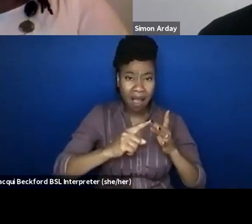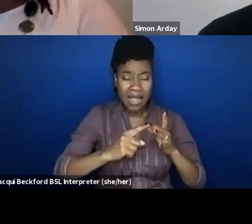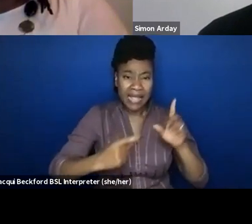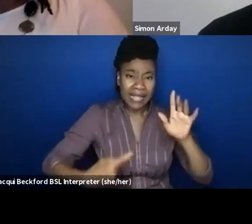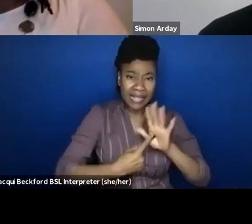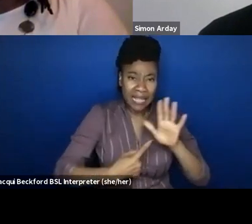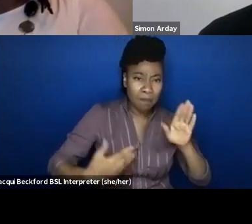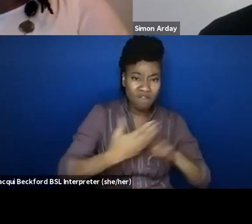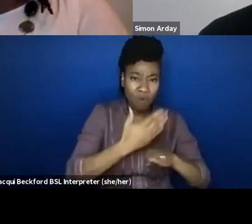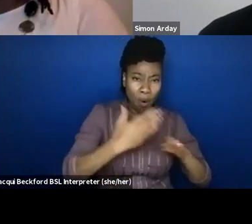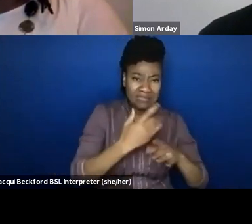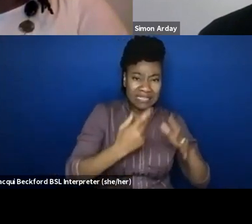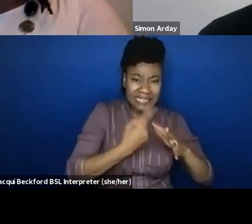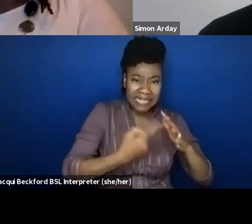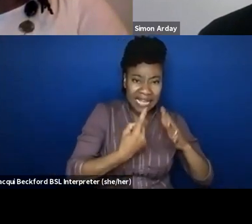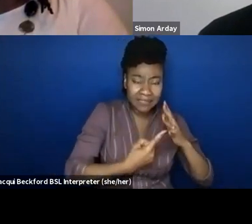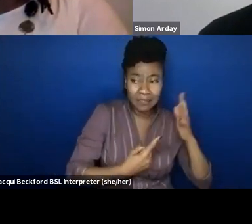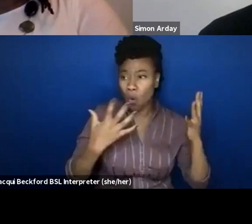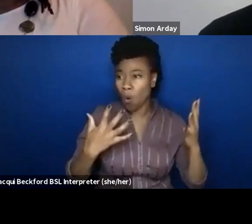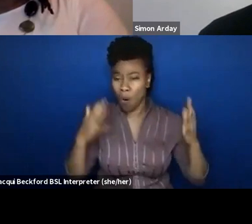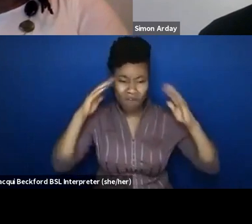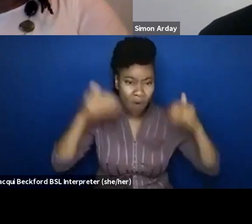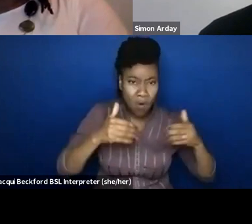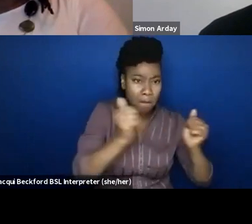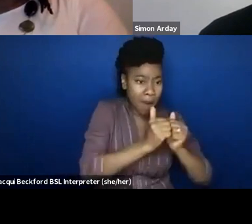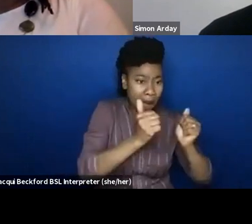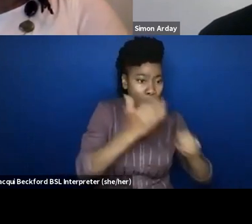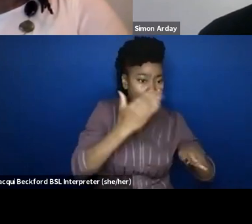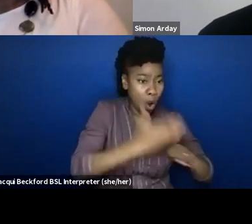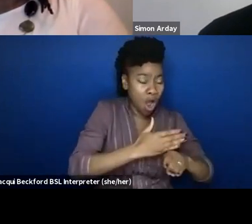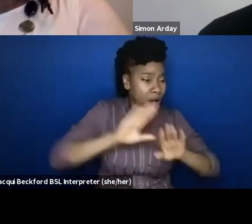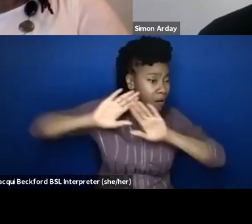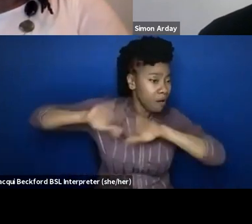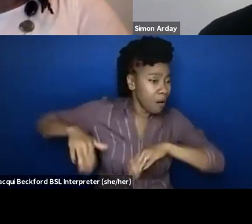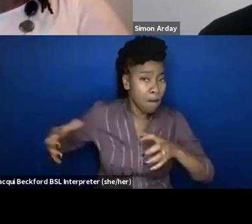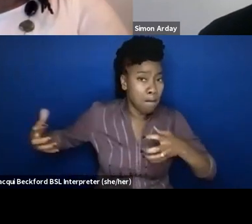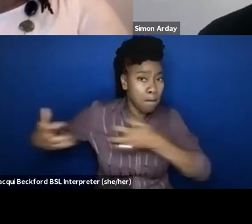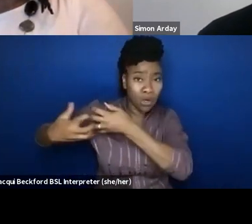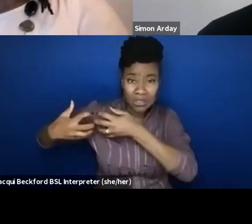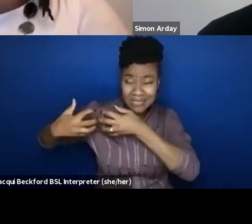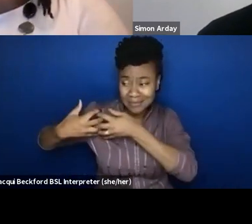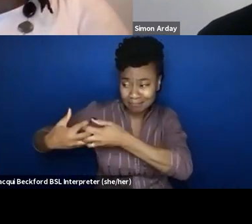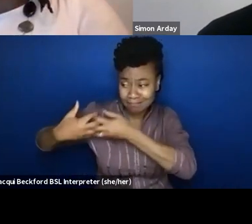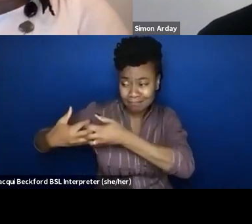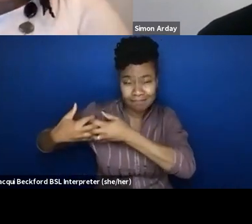paperwork. And sometimes that detaches that bonding time that they could give.